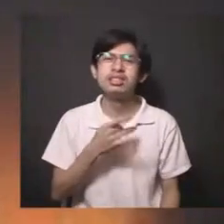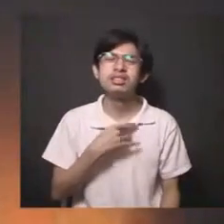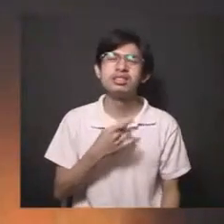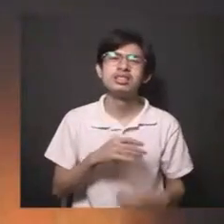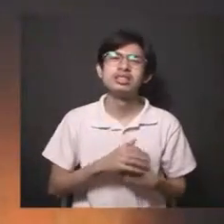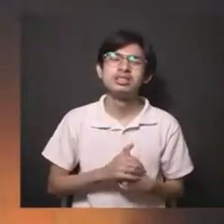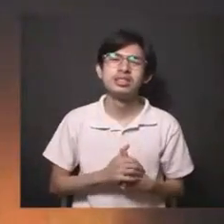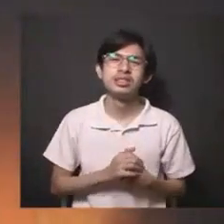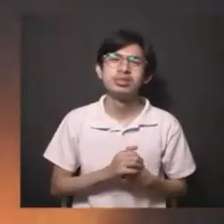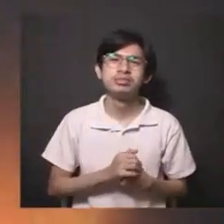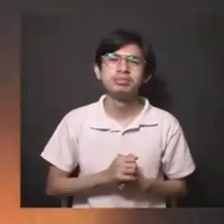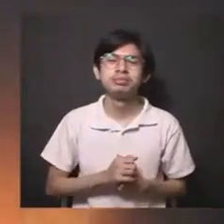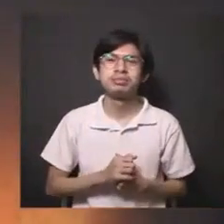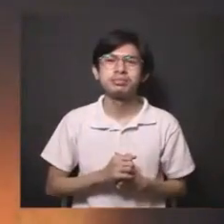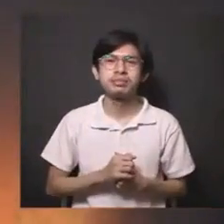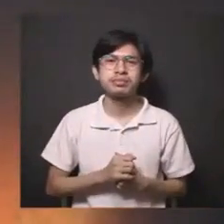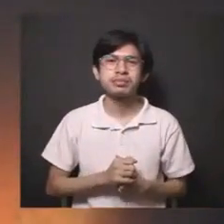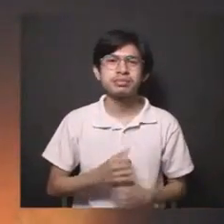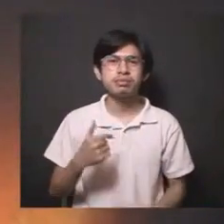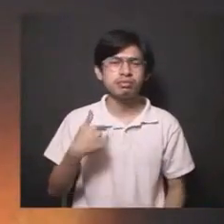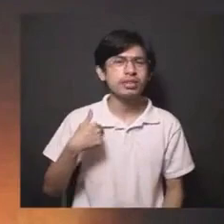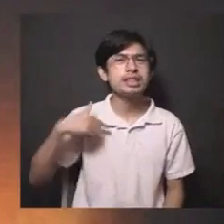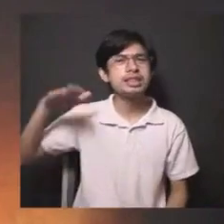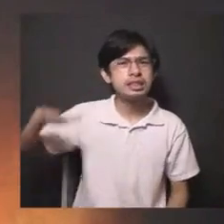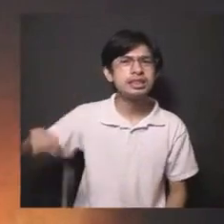my childhood was cursed.